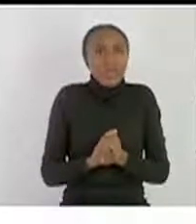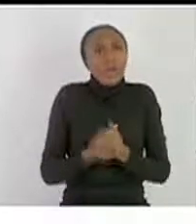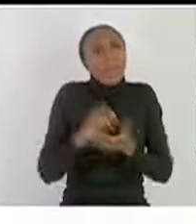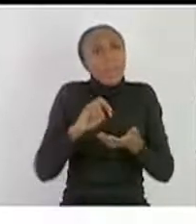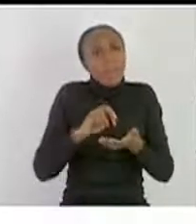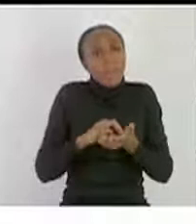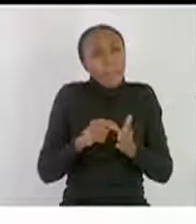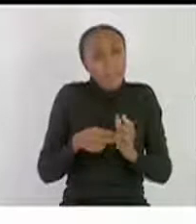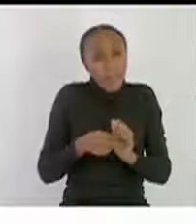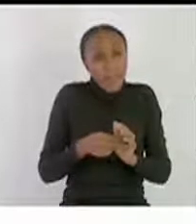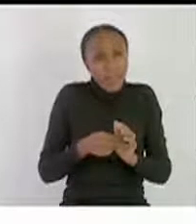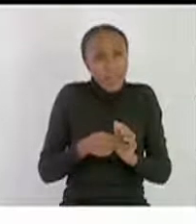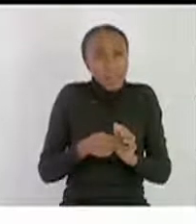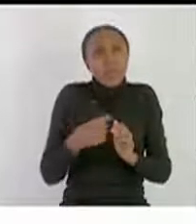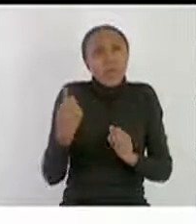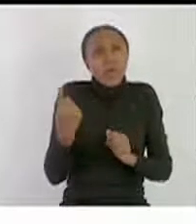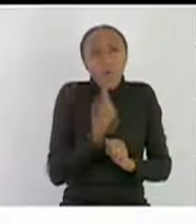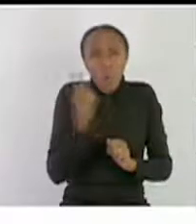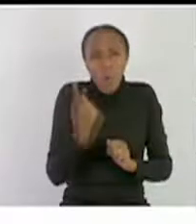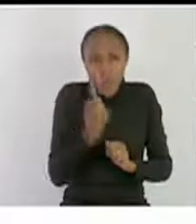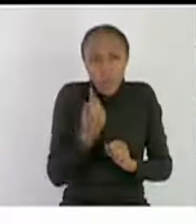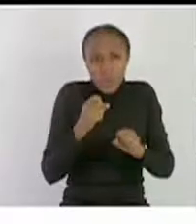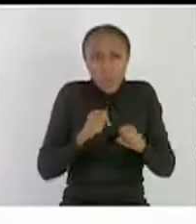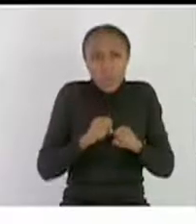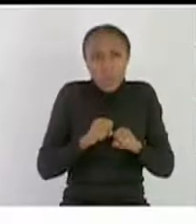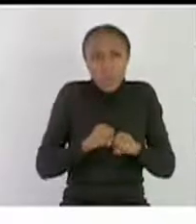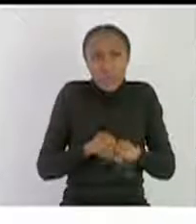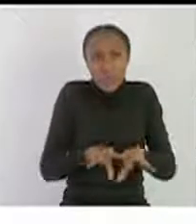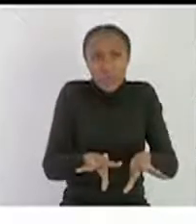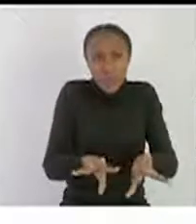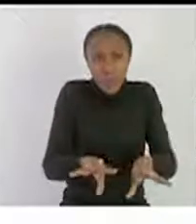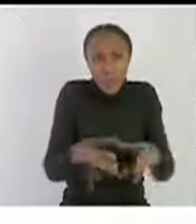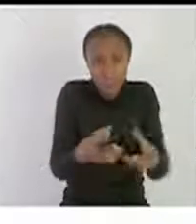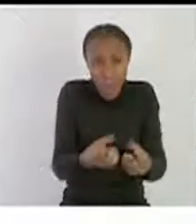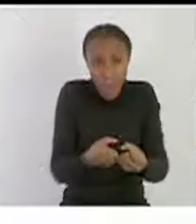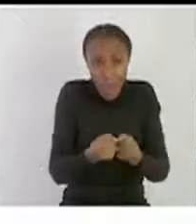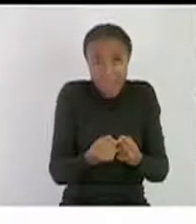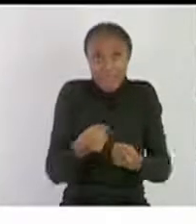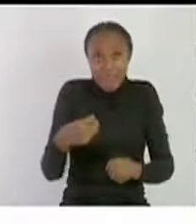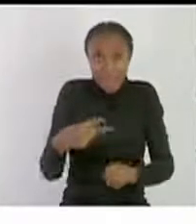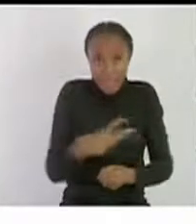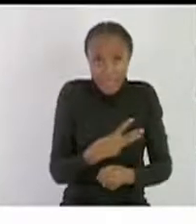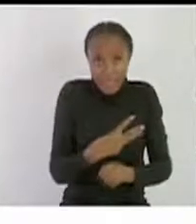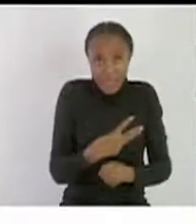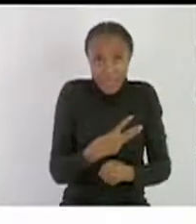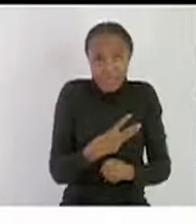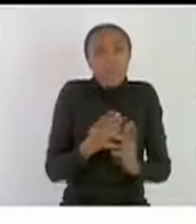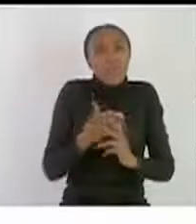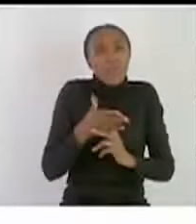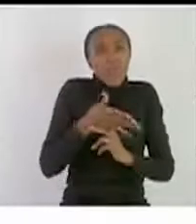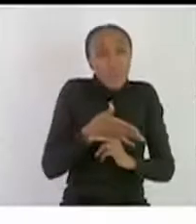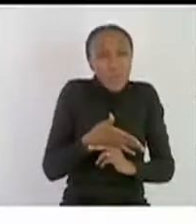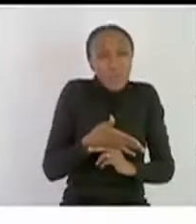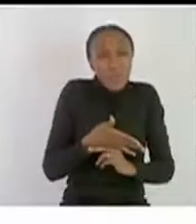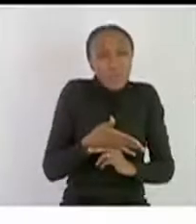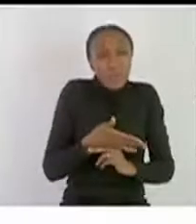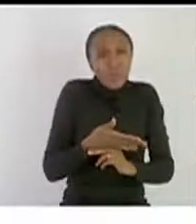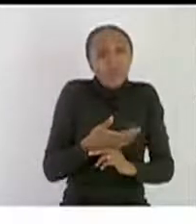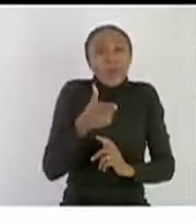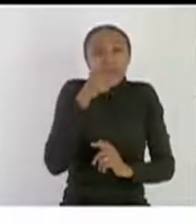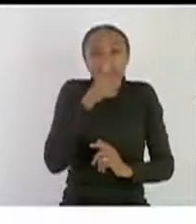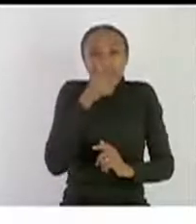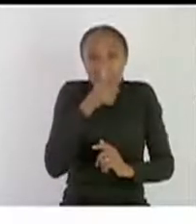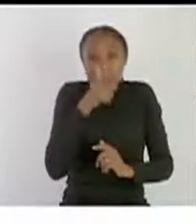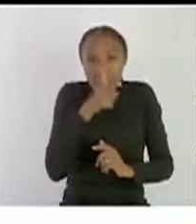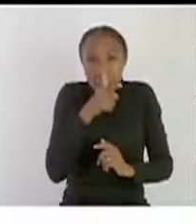only get HIV from having unprotected sex. You can also get